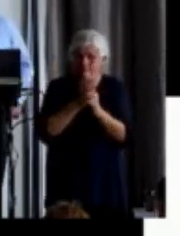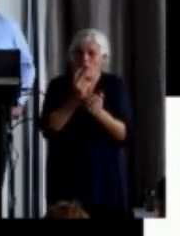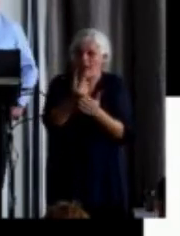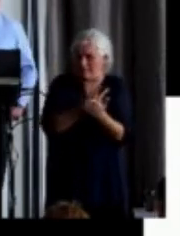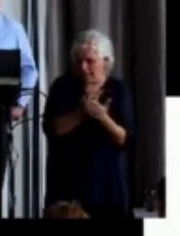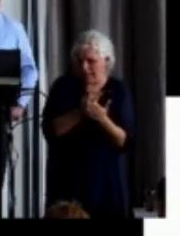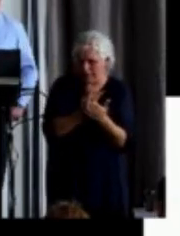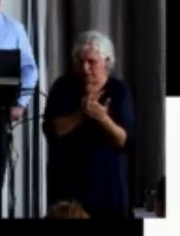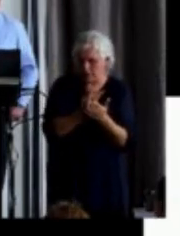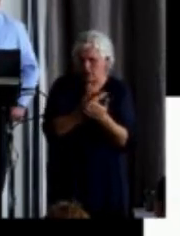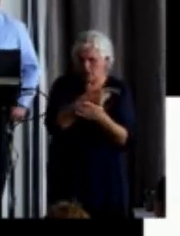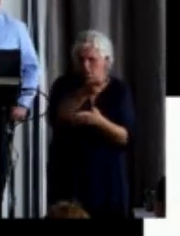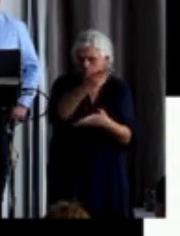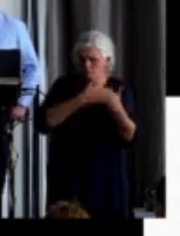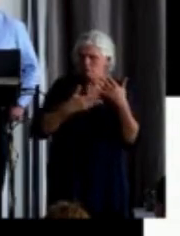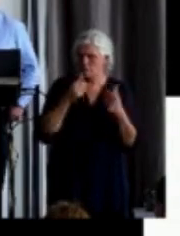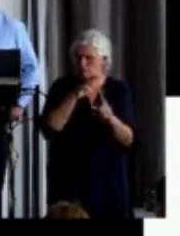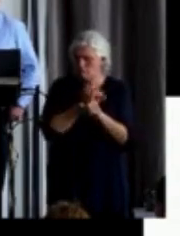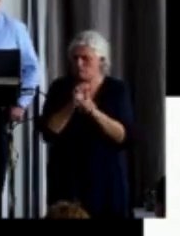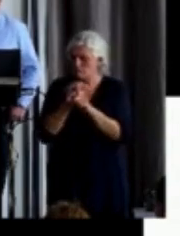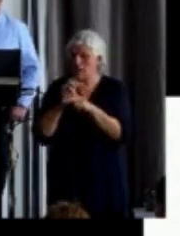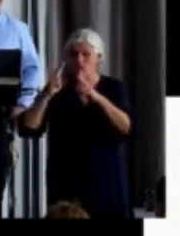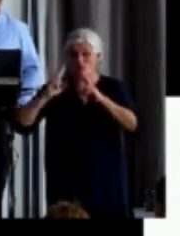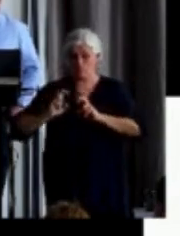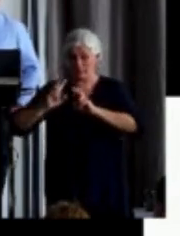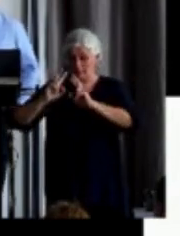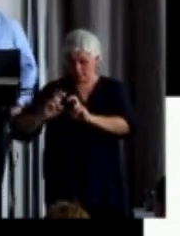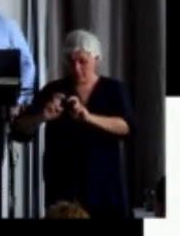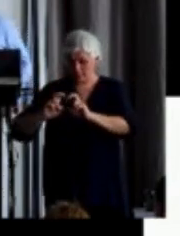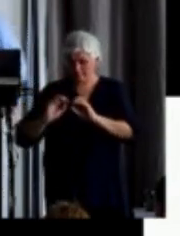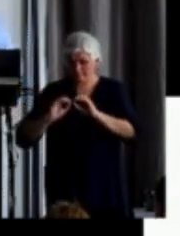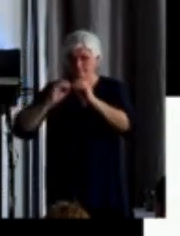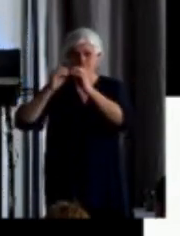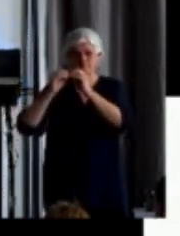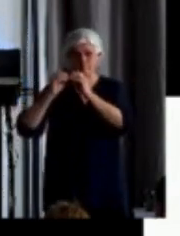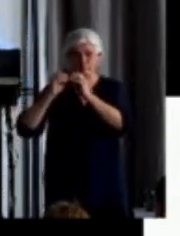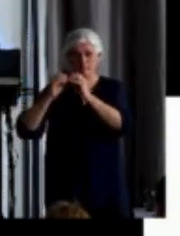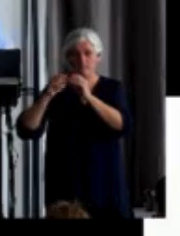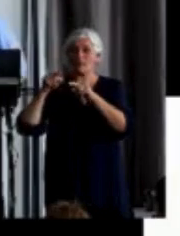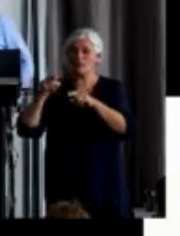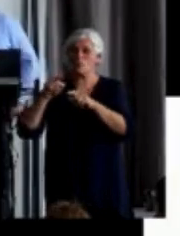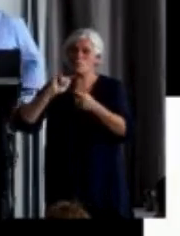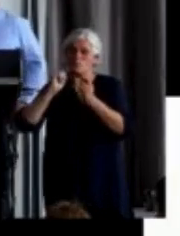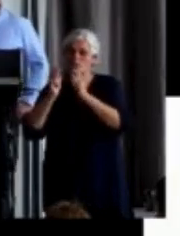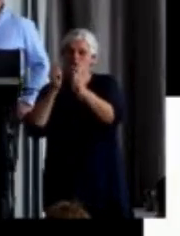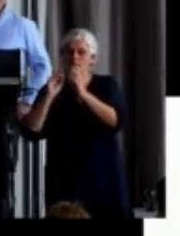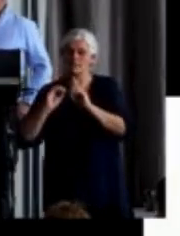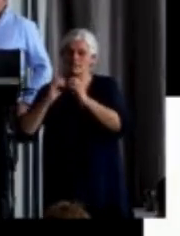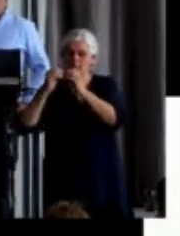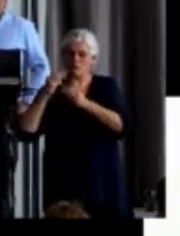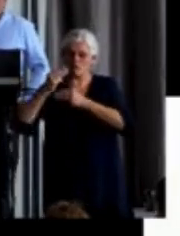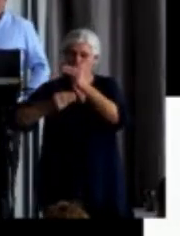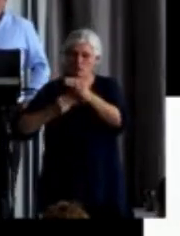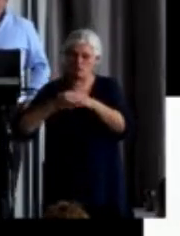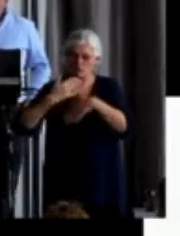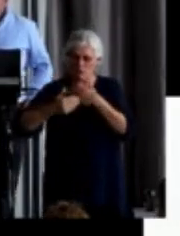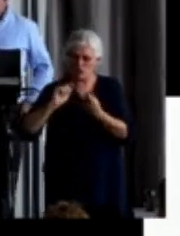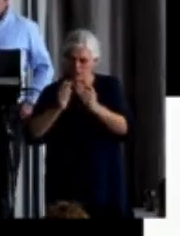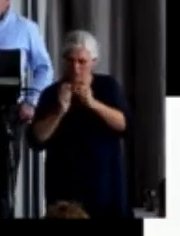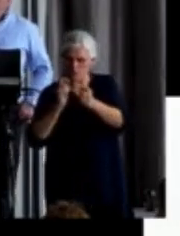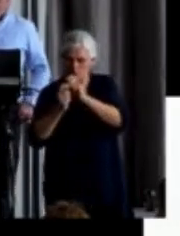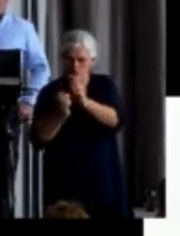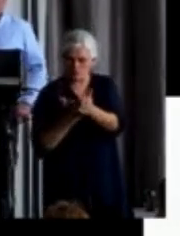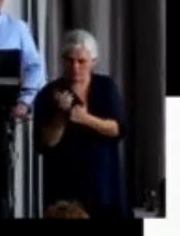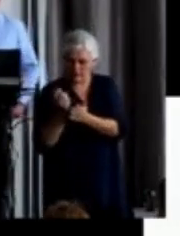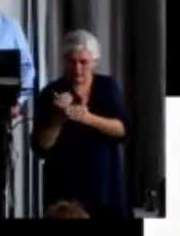epilepsy. The research is iterative in design, meaning that we changed the design process as we went along